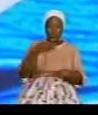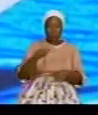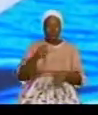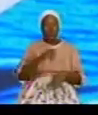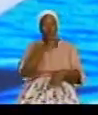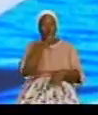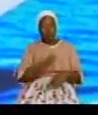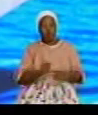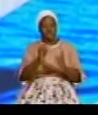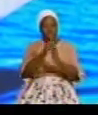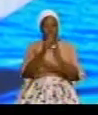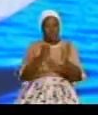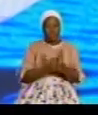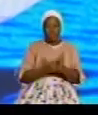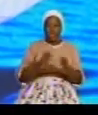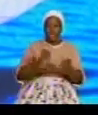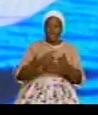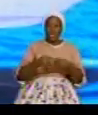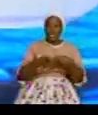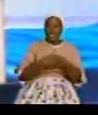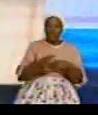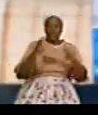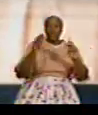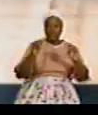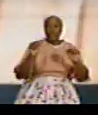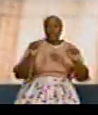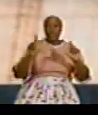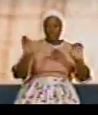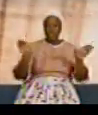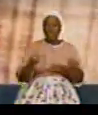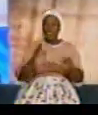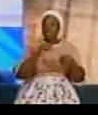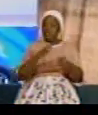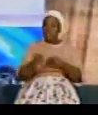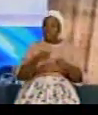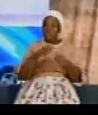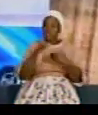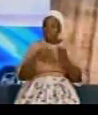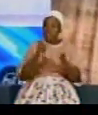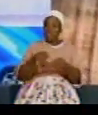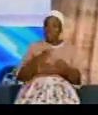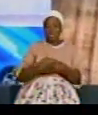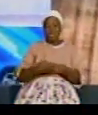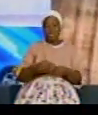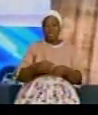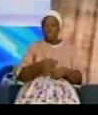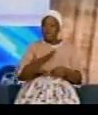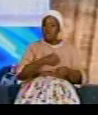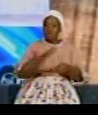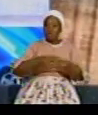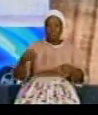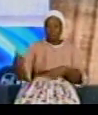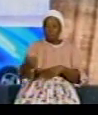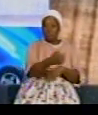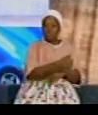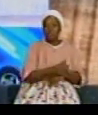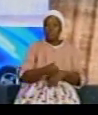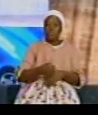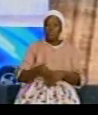Old Testament. After Malachi, these Pharisees rose up and they called themselves